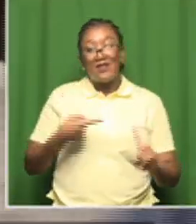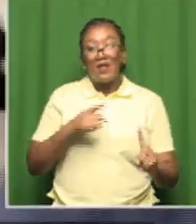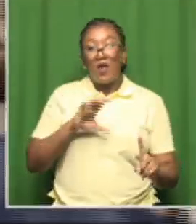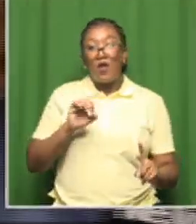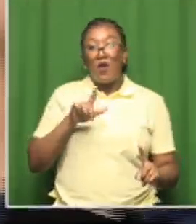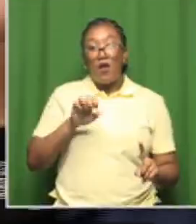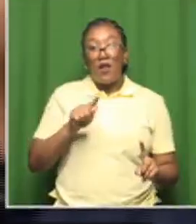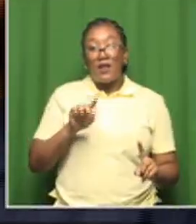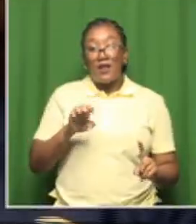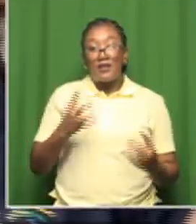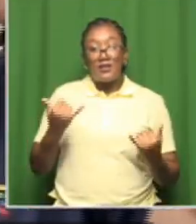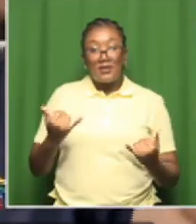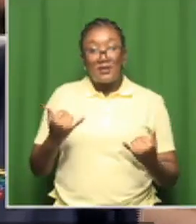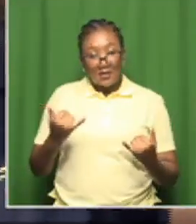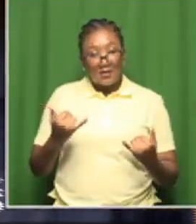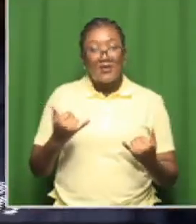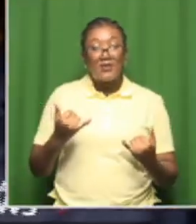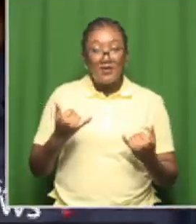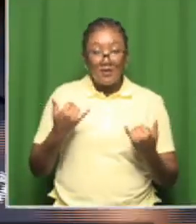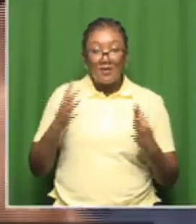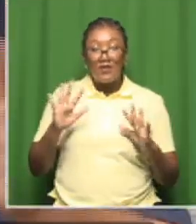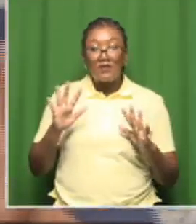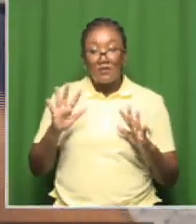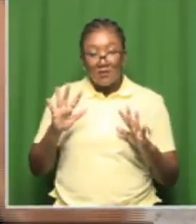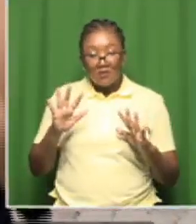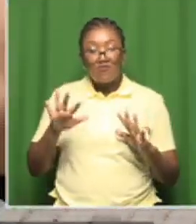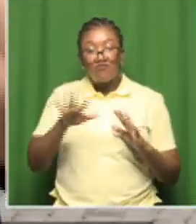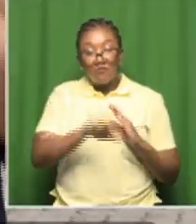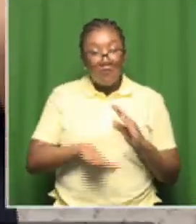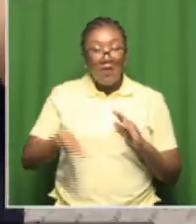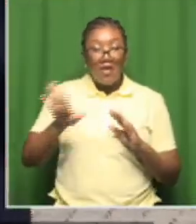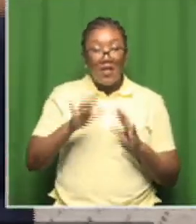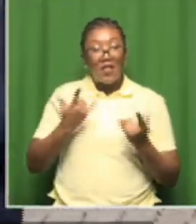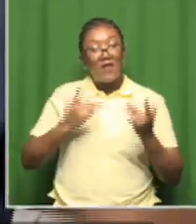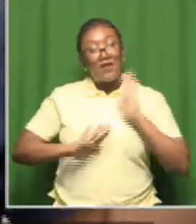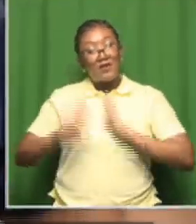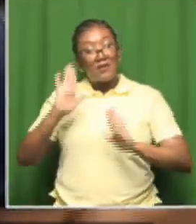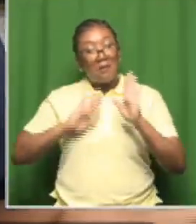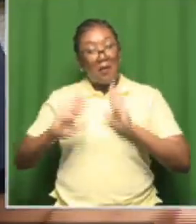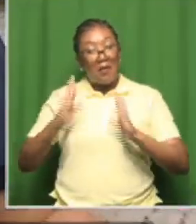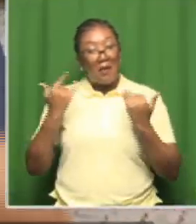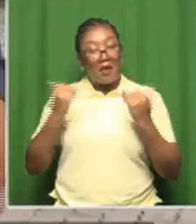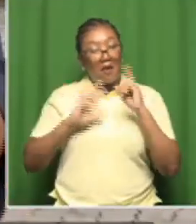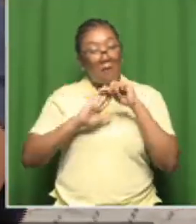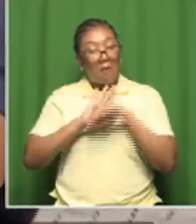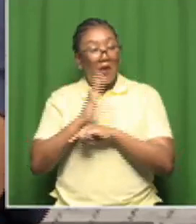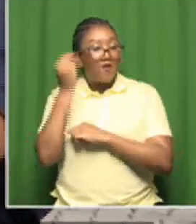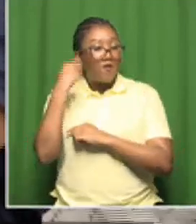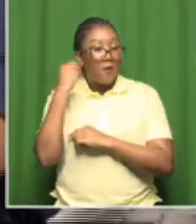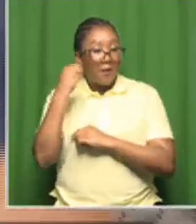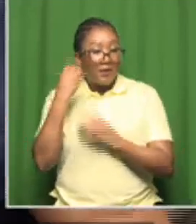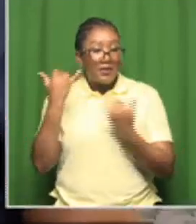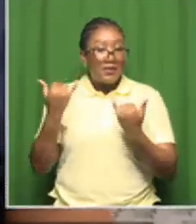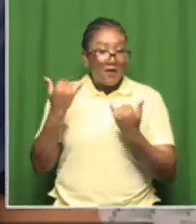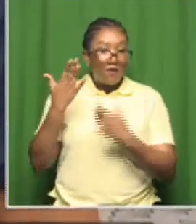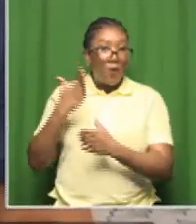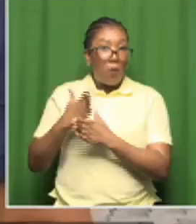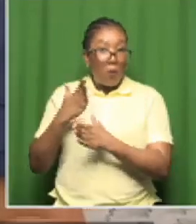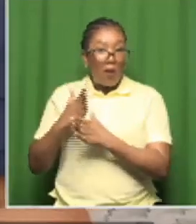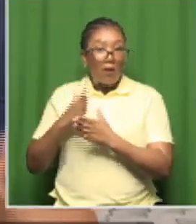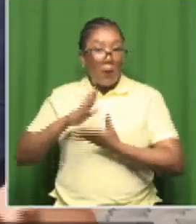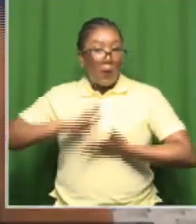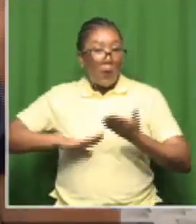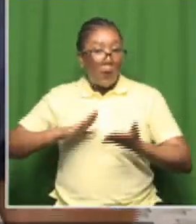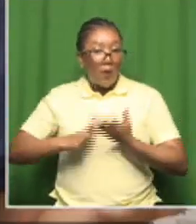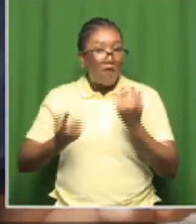Aswegen of Table Mountain Aerial Cableway, giving us just a little bit of the inside info into what it takes to operate these cars.